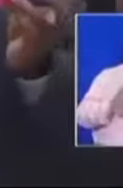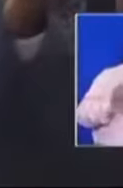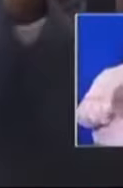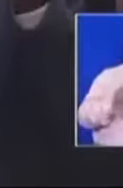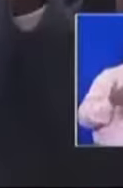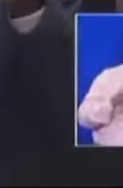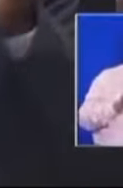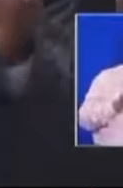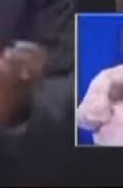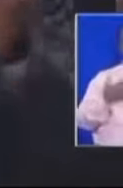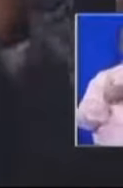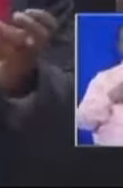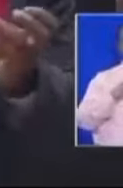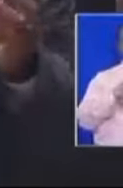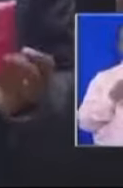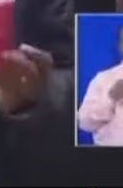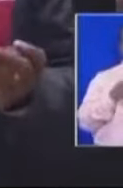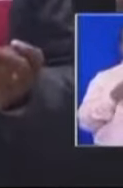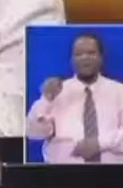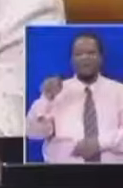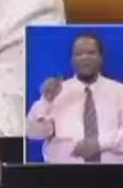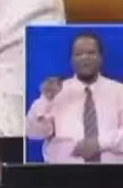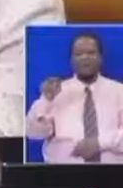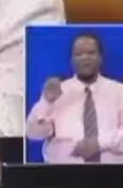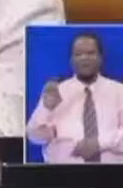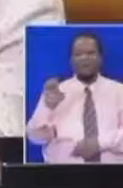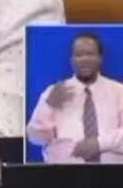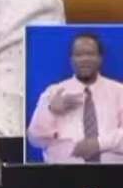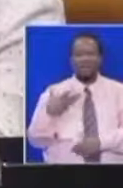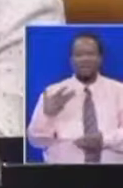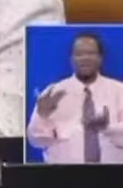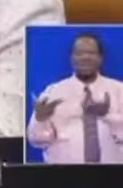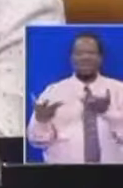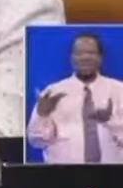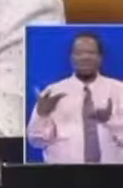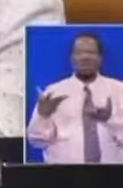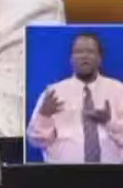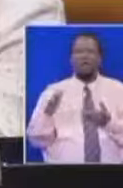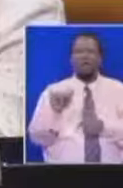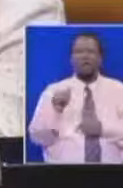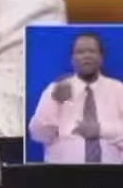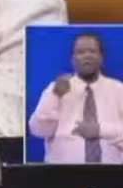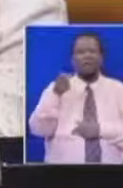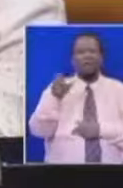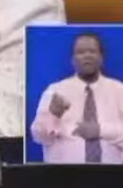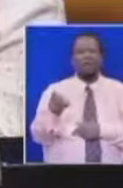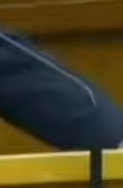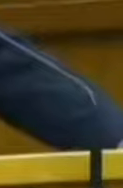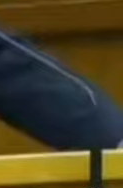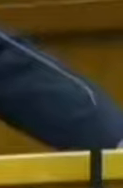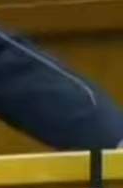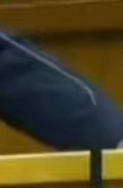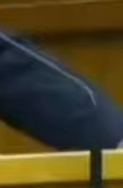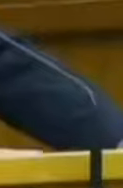And it does not make noise at all. Who cares to listen to noise at that time?